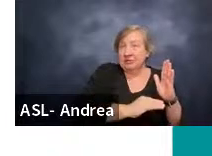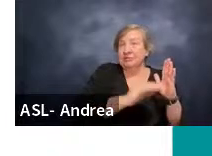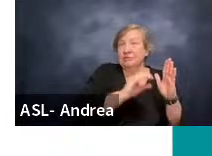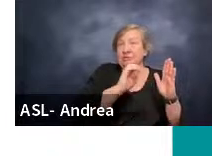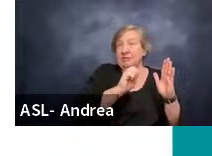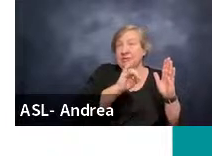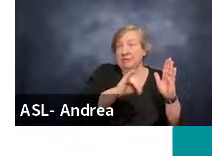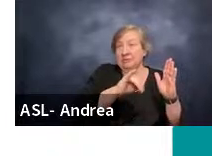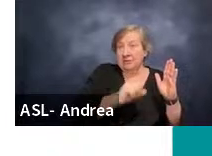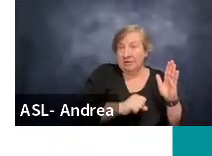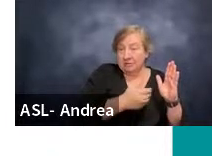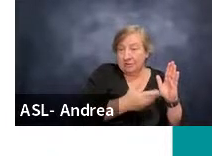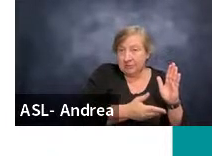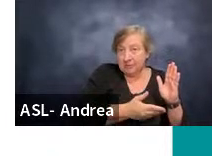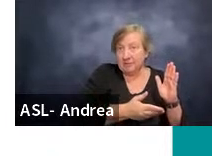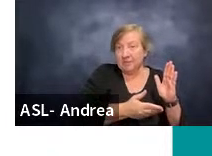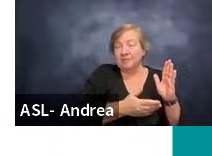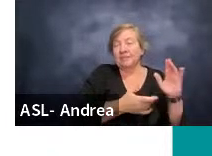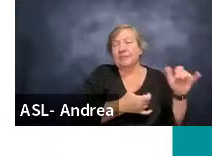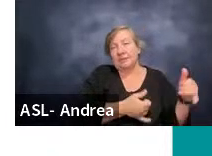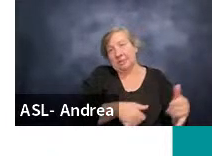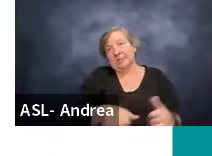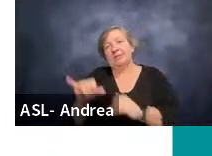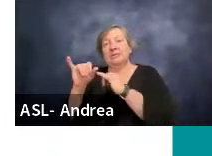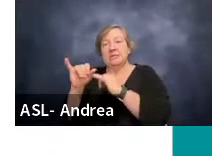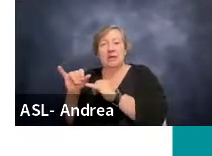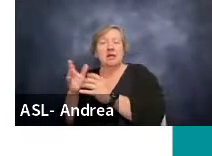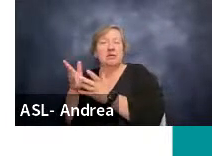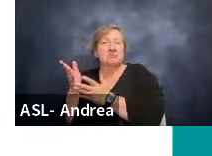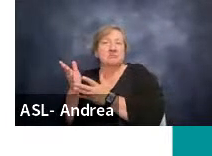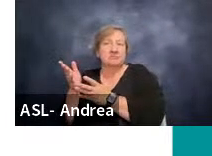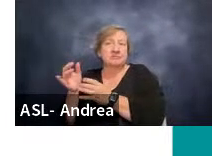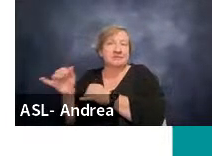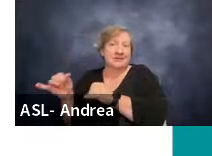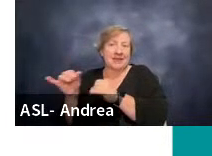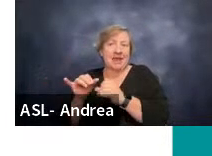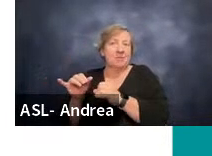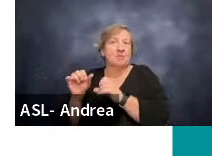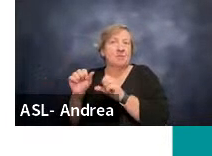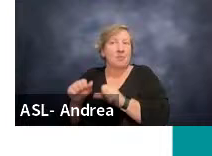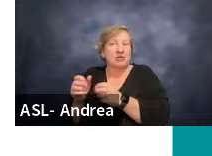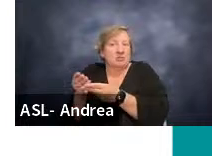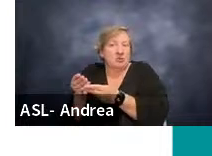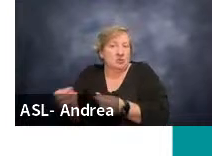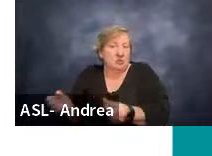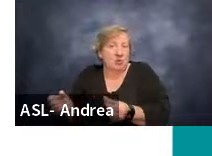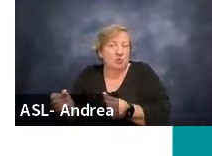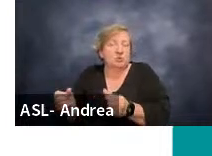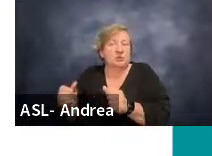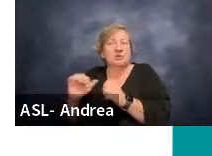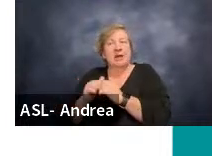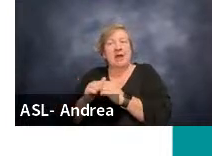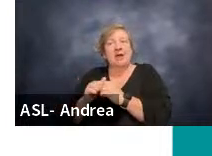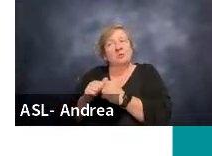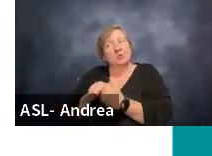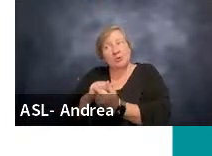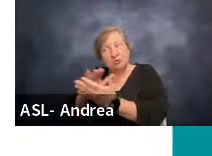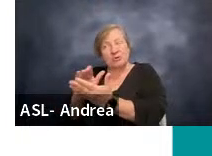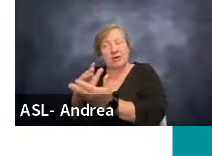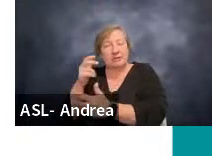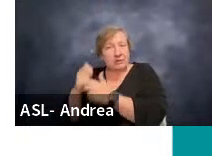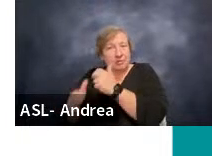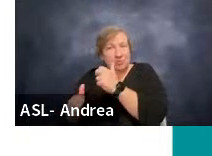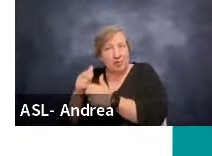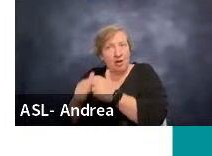EIS still remain valid as solutions to addressing those issues, to